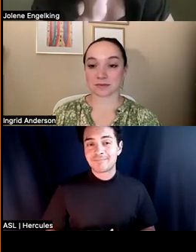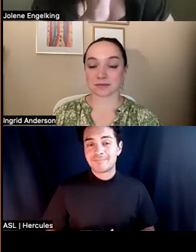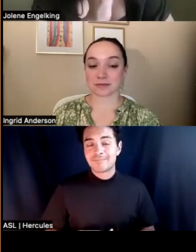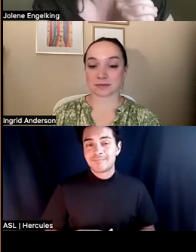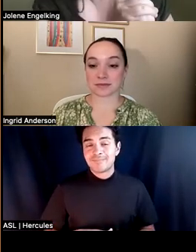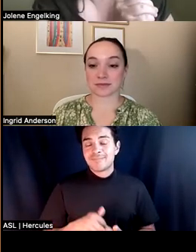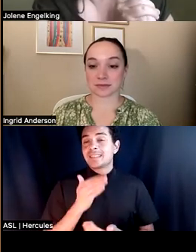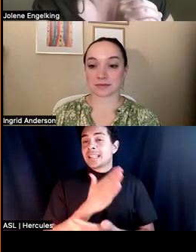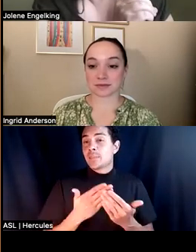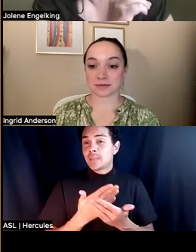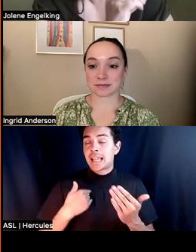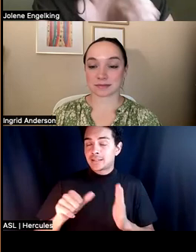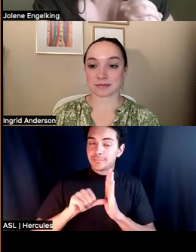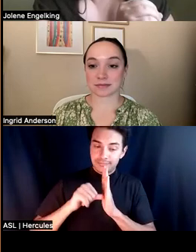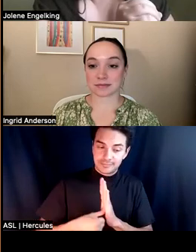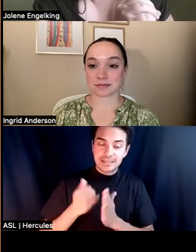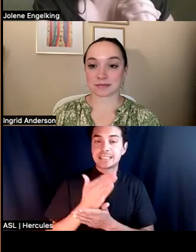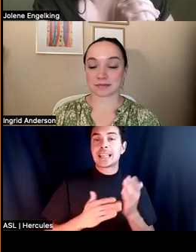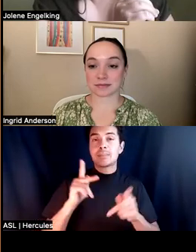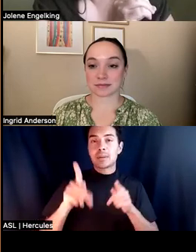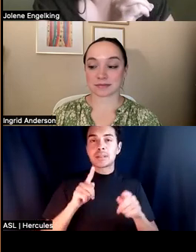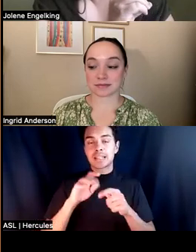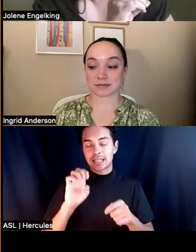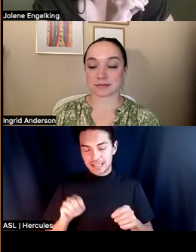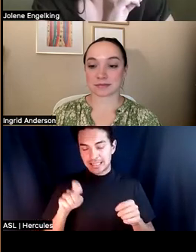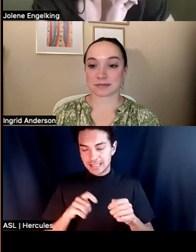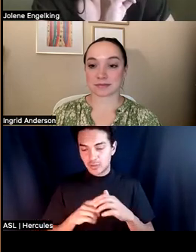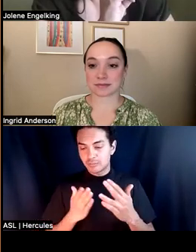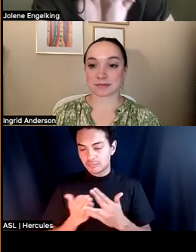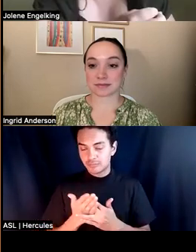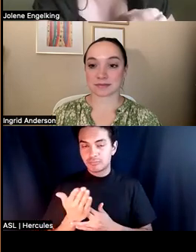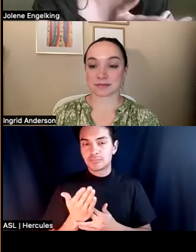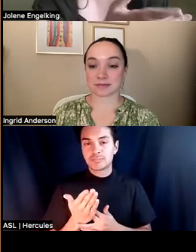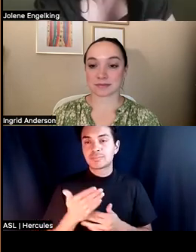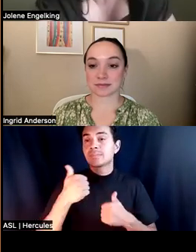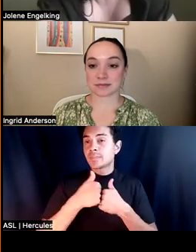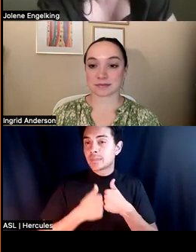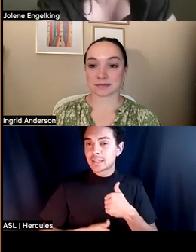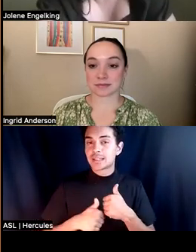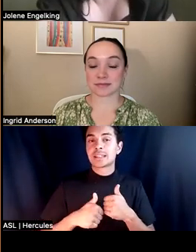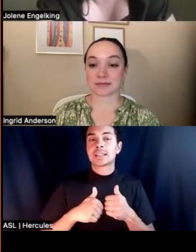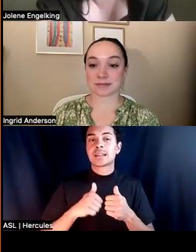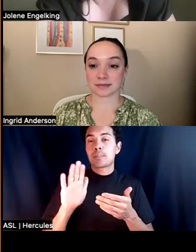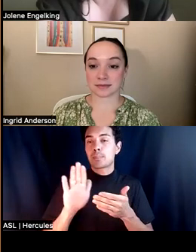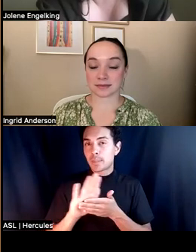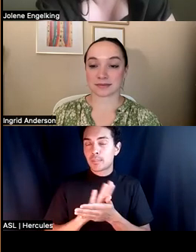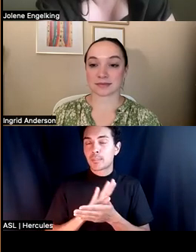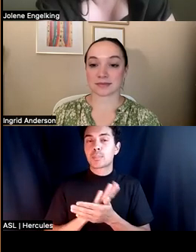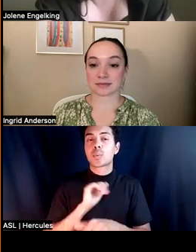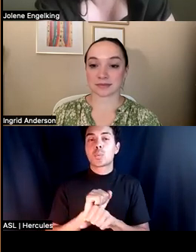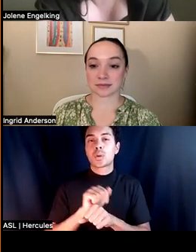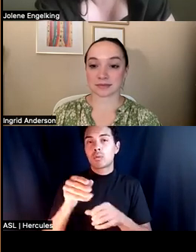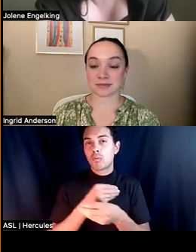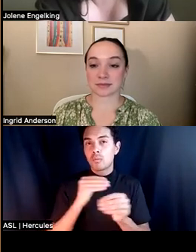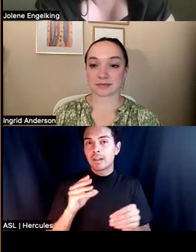could, very explicitly name is I think that people need to be going through each and every paperwork that they have in their office and think